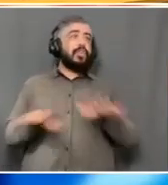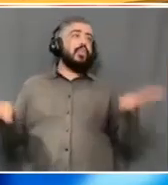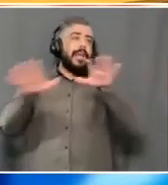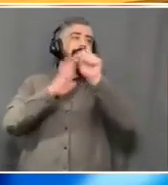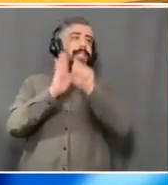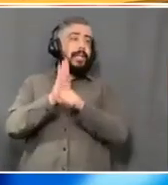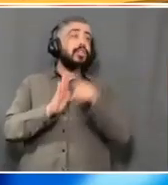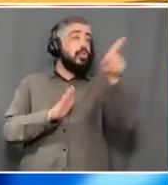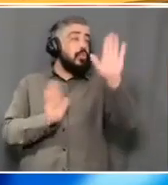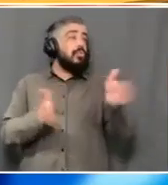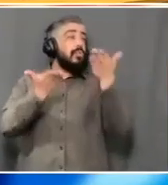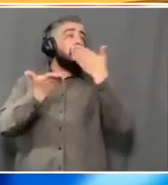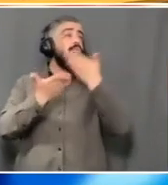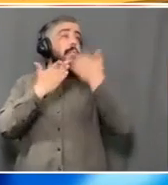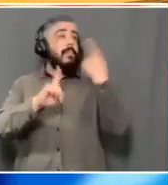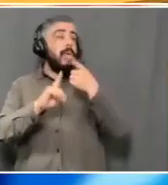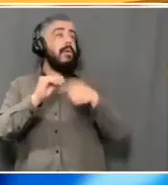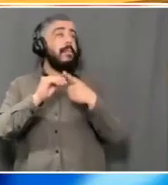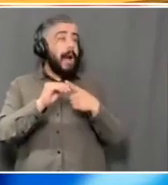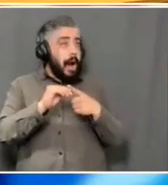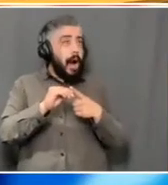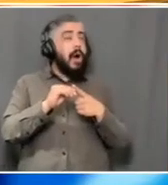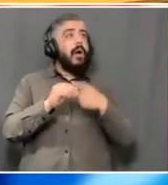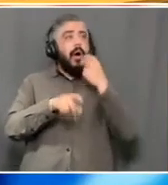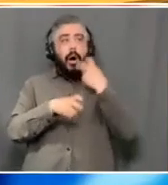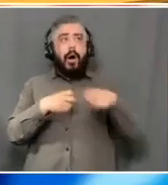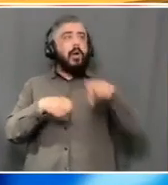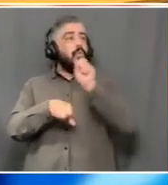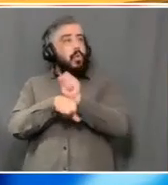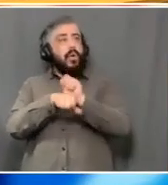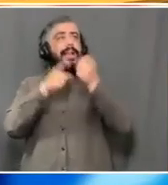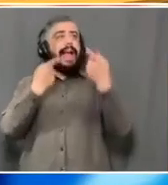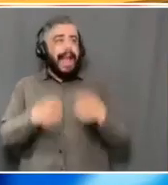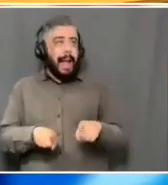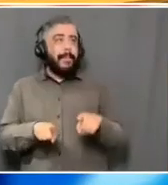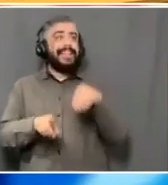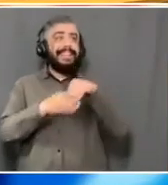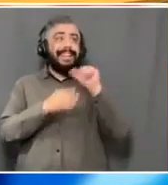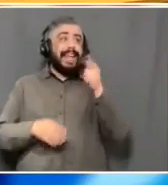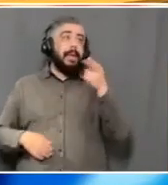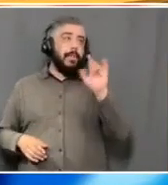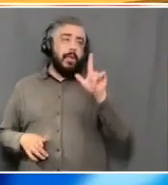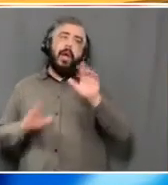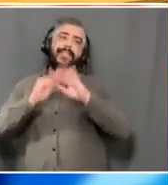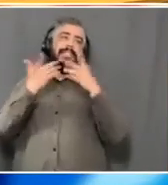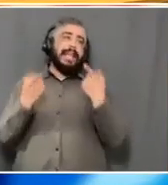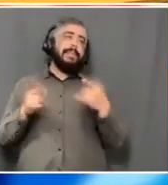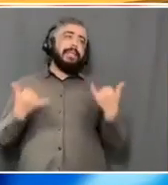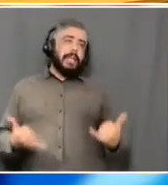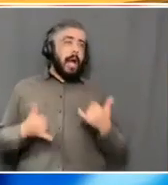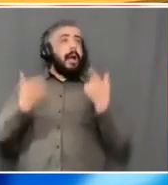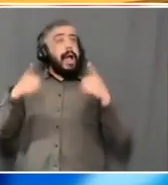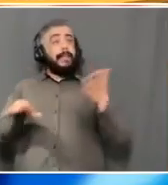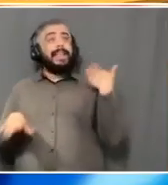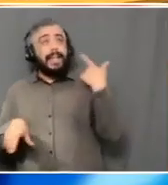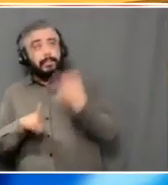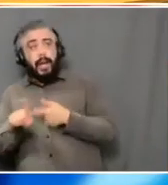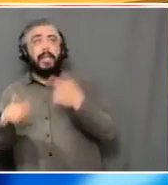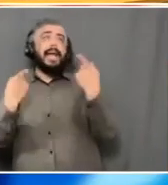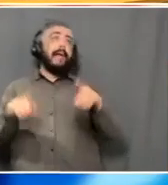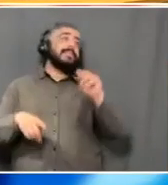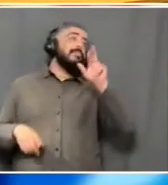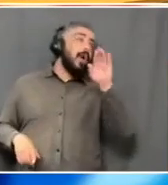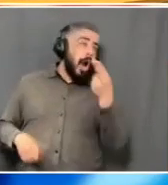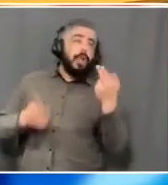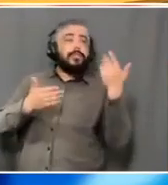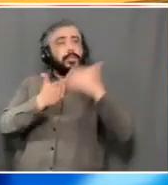up a really good example of the hard work that happens in April. Of course, it's happening now. It's happened last month. It's going to happen in March,